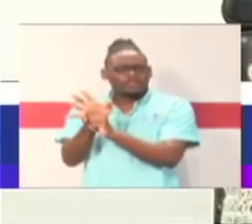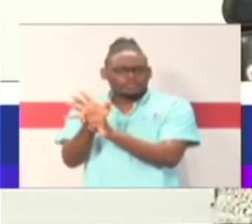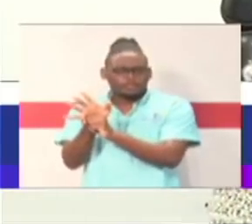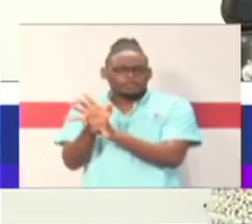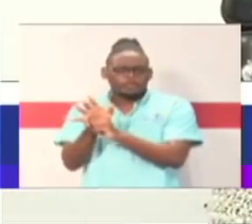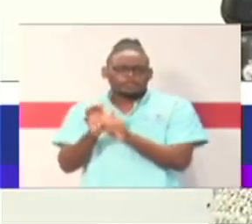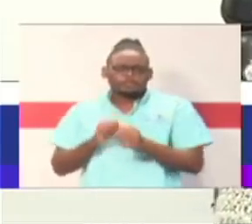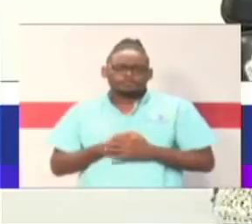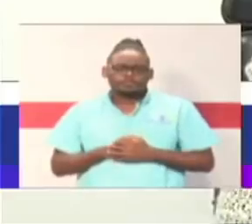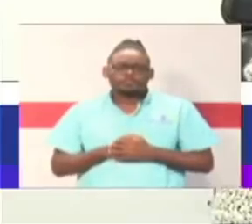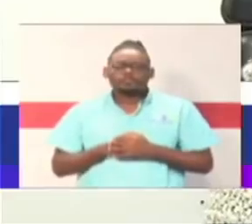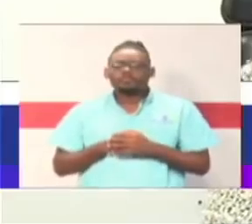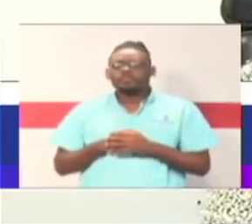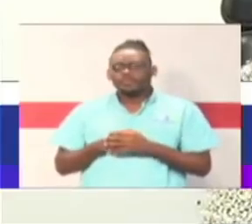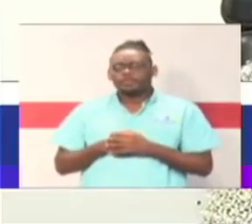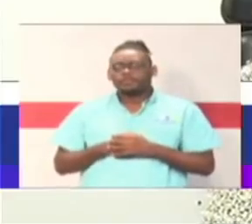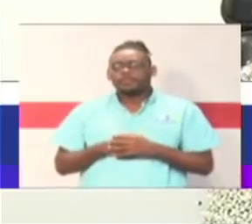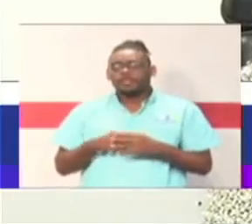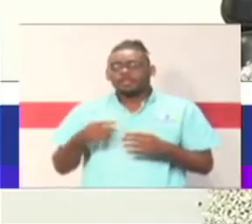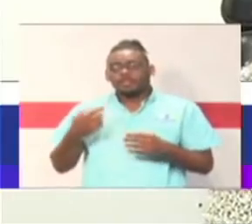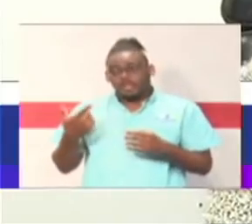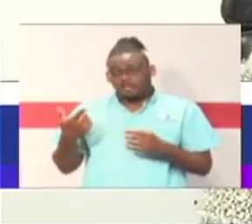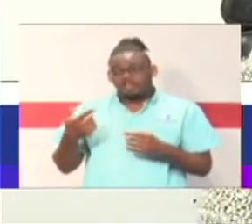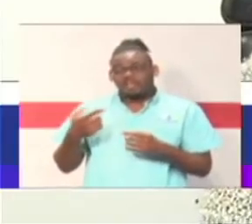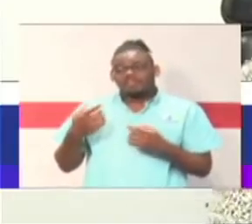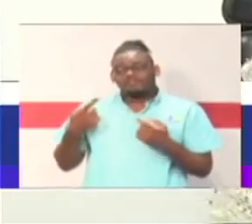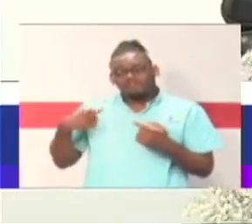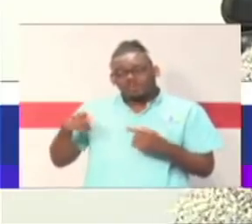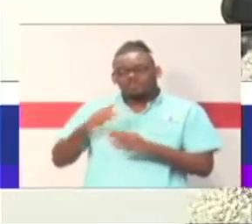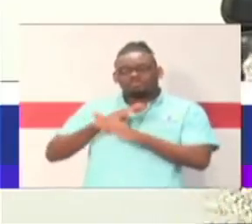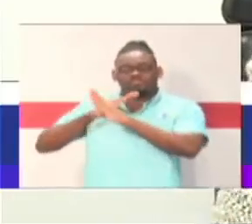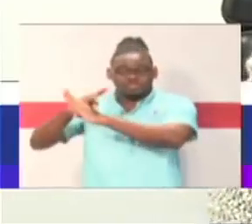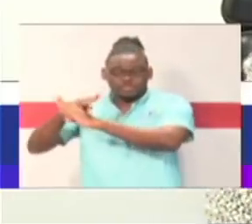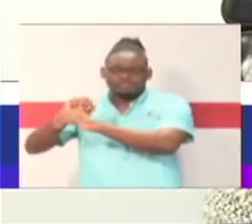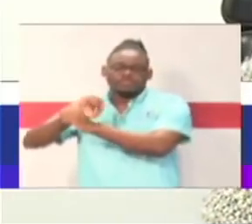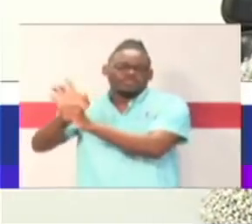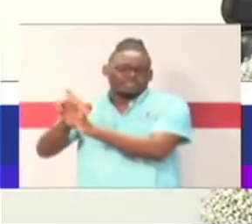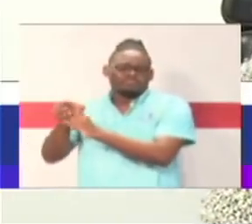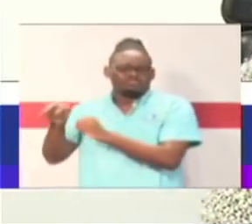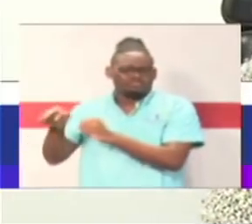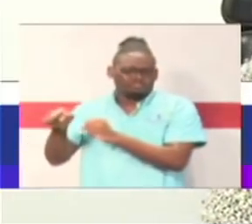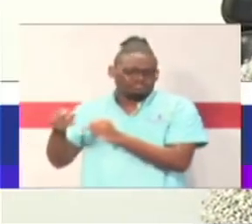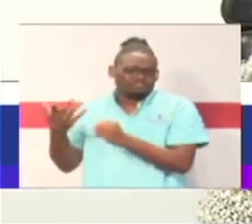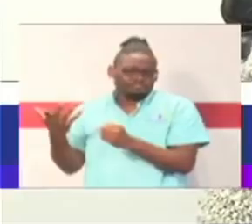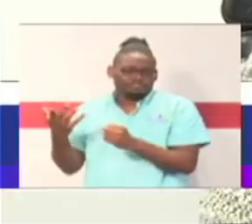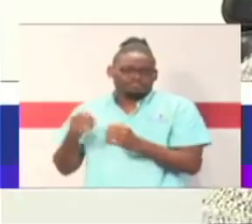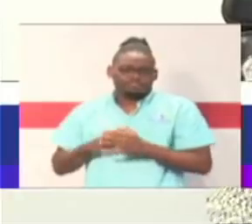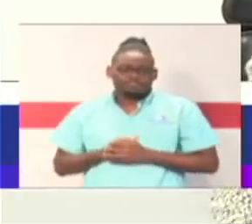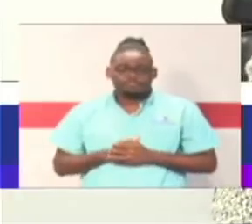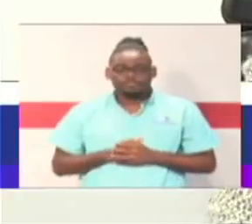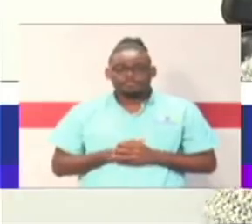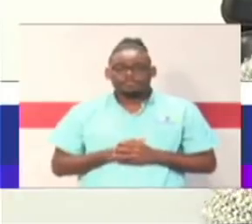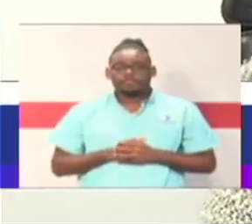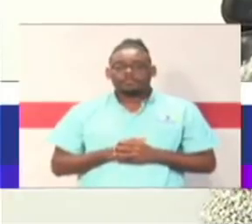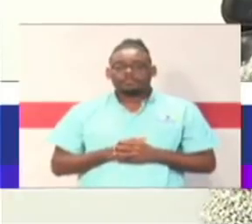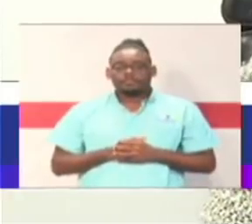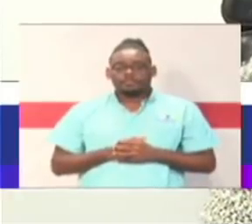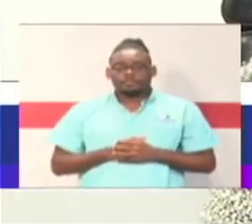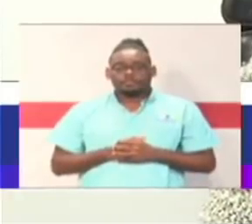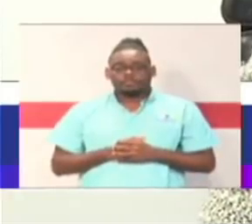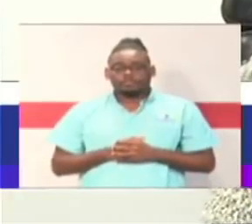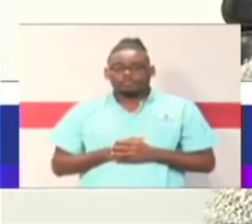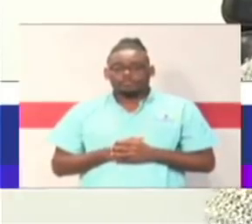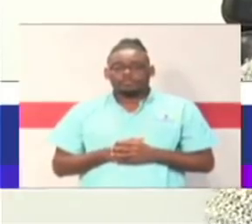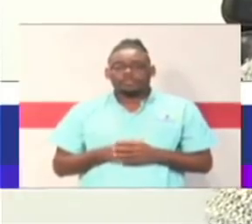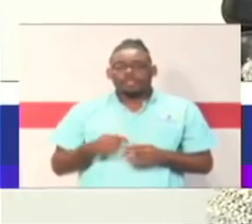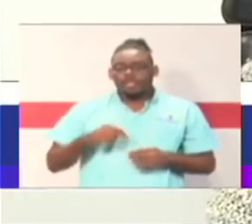prevent the infection, the COVID-19 infection. The next part of your question dealt with a more regulatory aspect, and